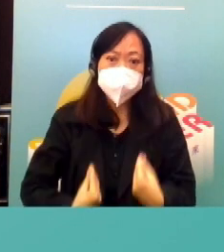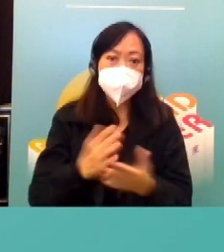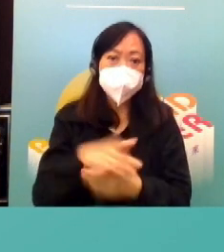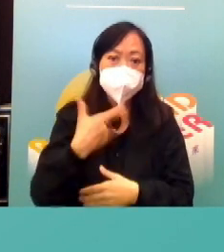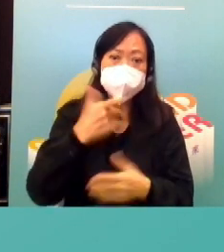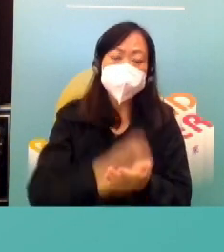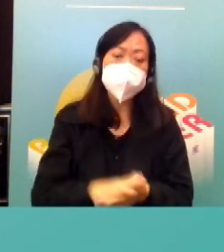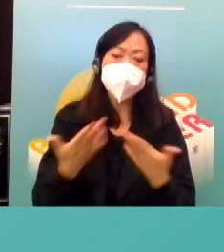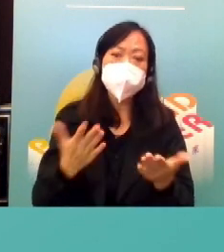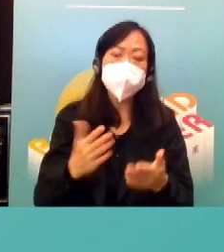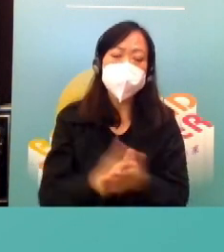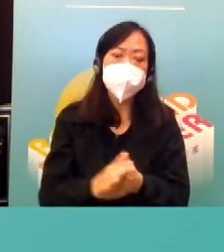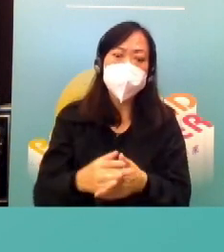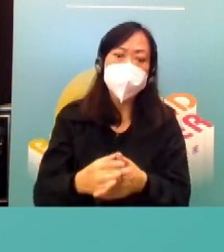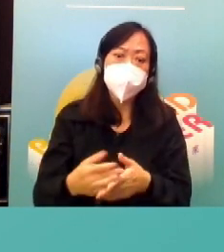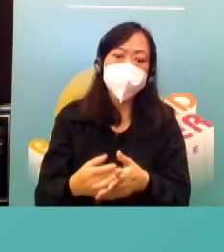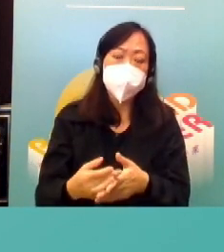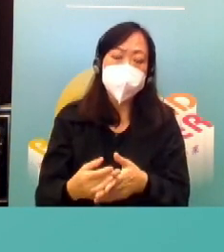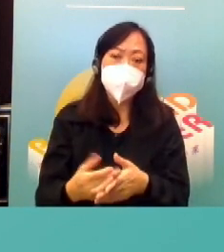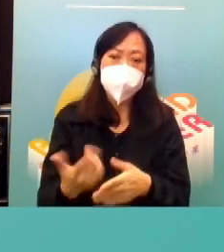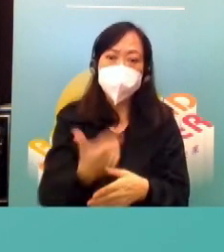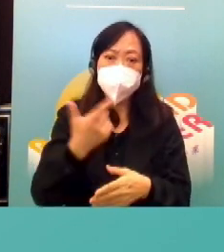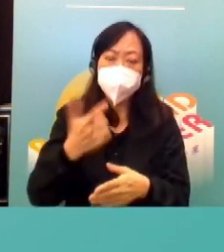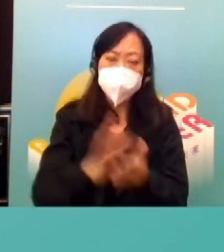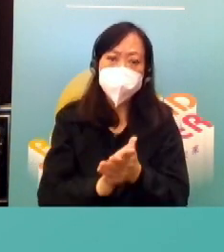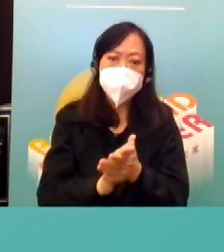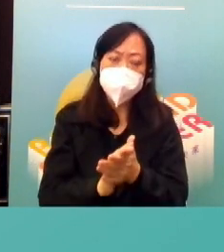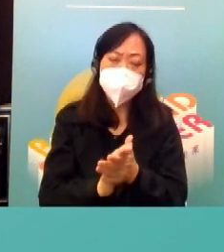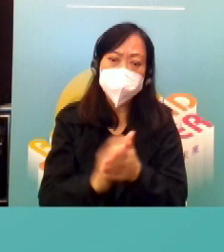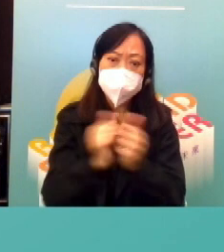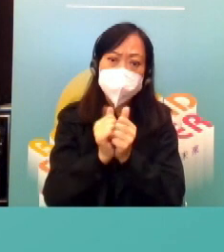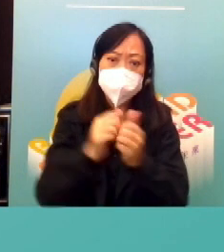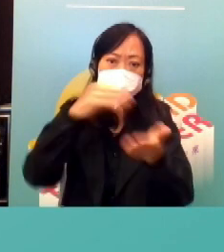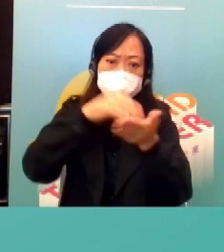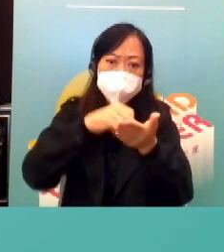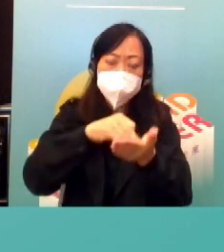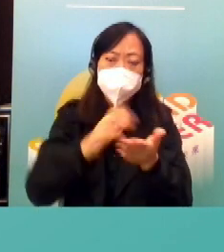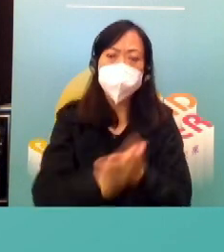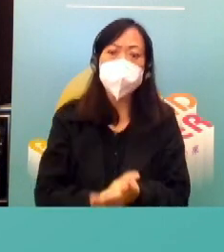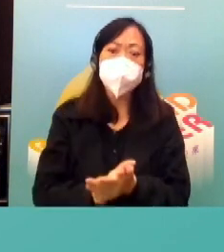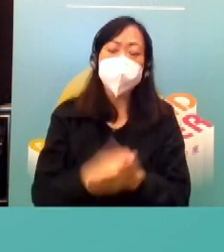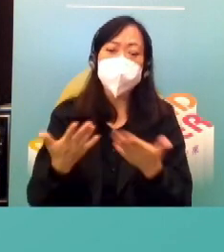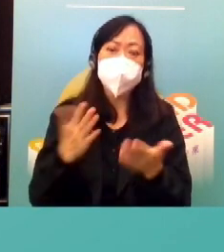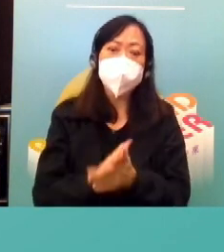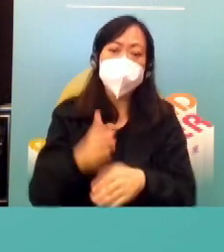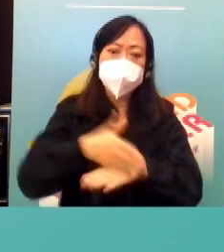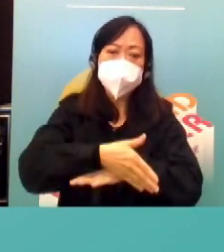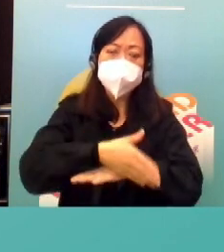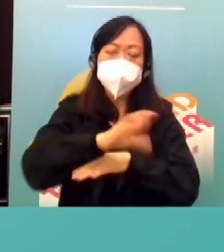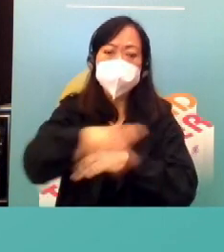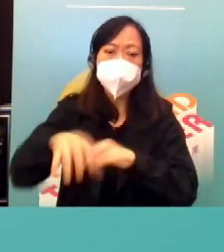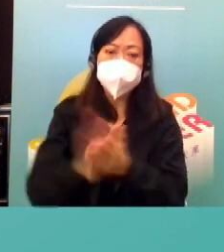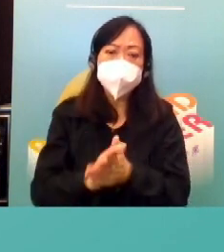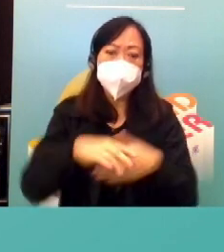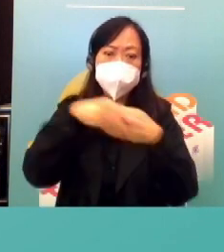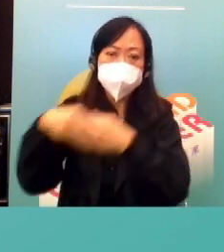could actually potentially expand, scale up, having more impact in different communities. At the same time, we could leverage the resources